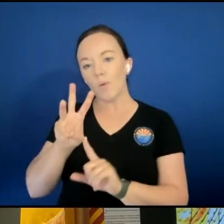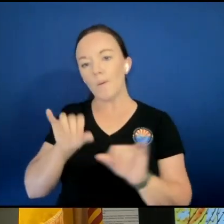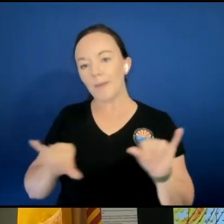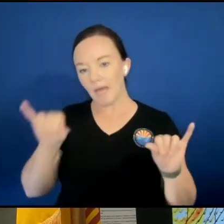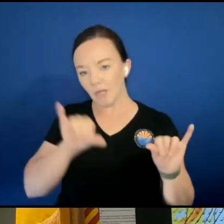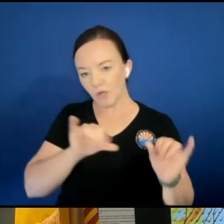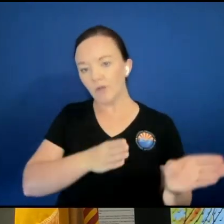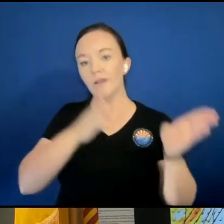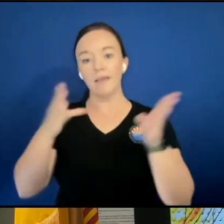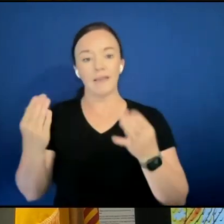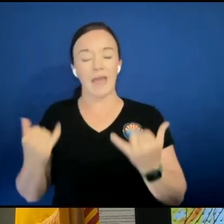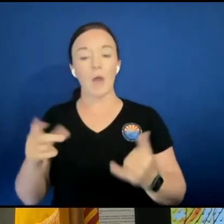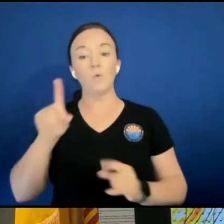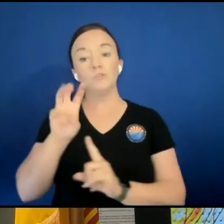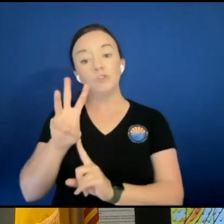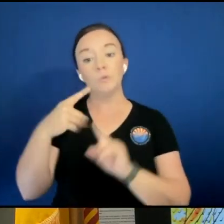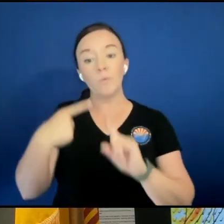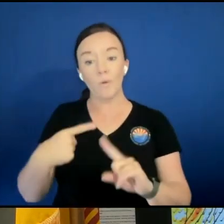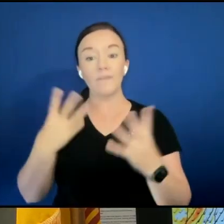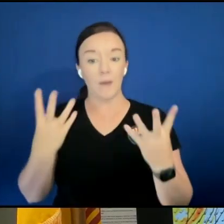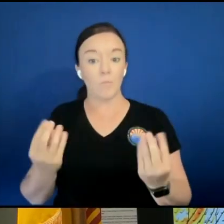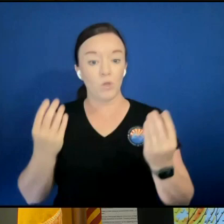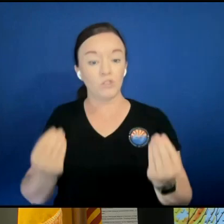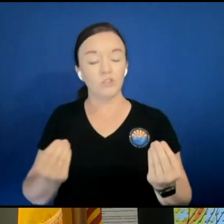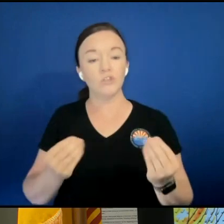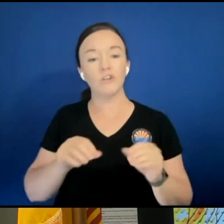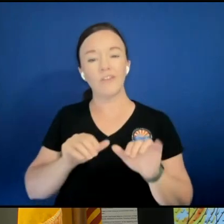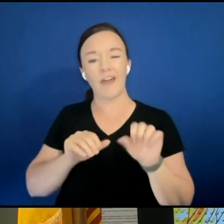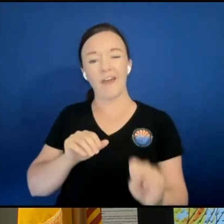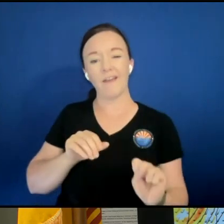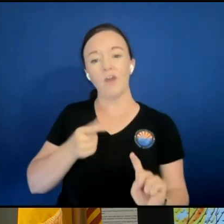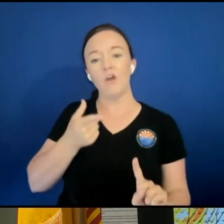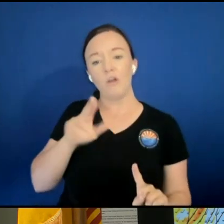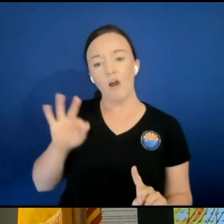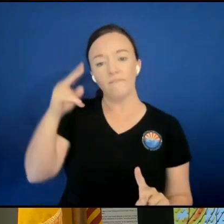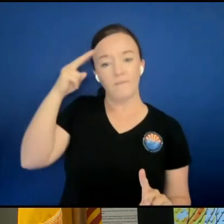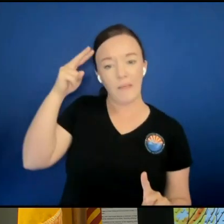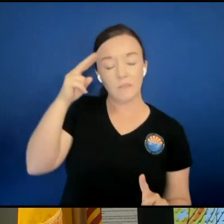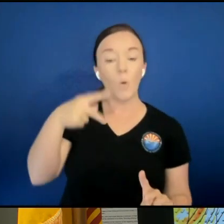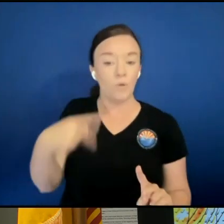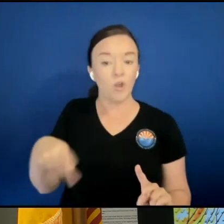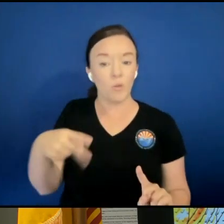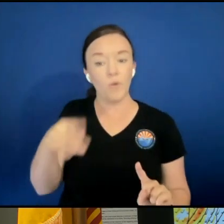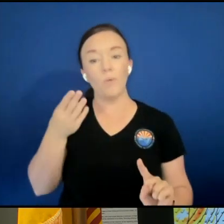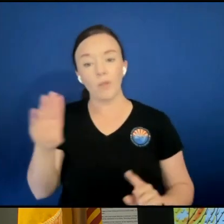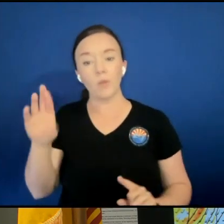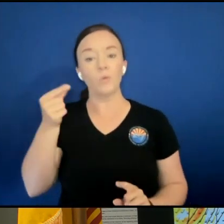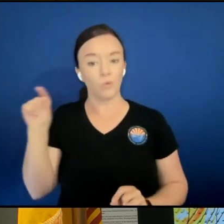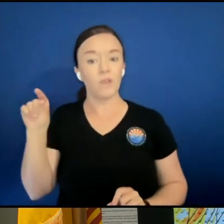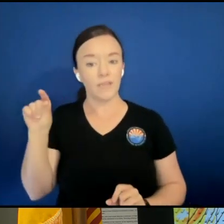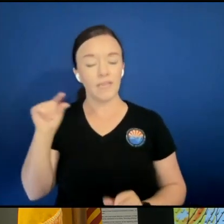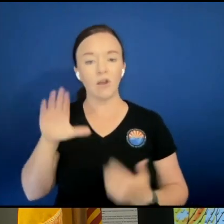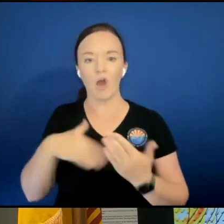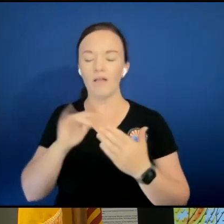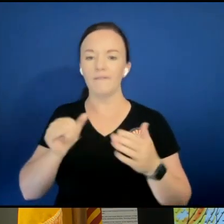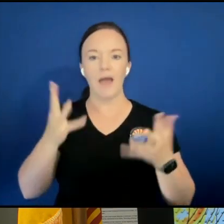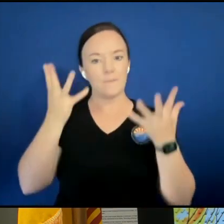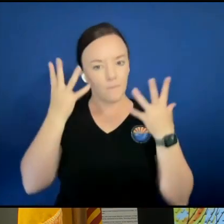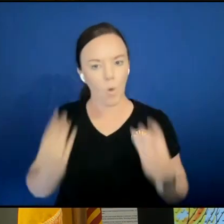Gulf of Mexico here, you can see these purples and really dark blues and greens is really high moisture